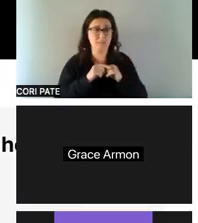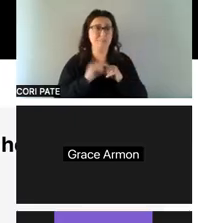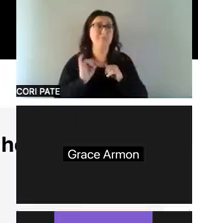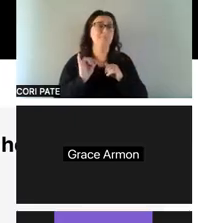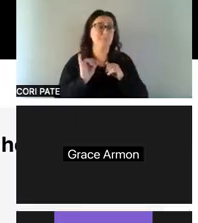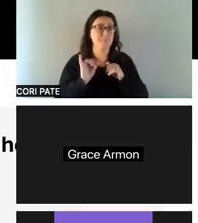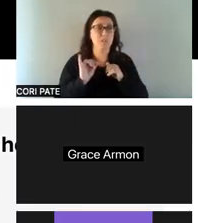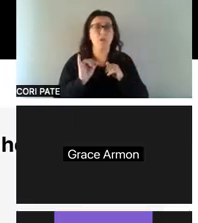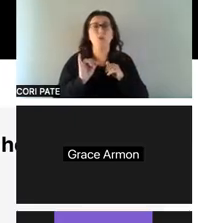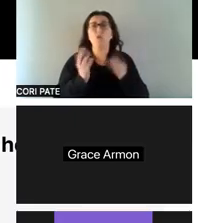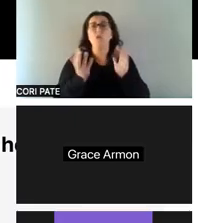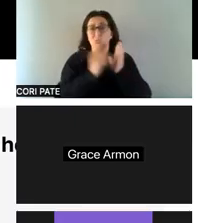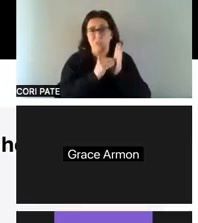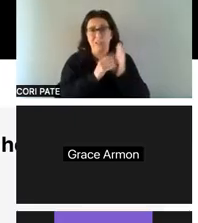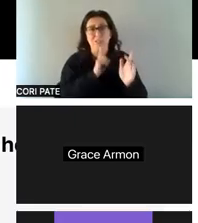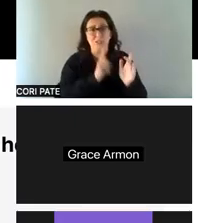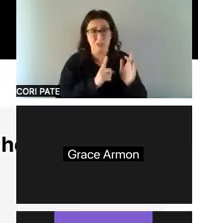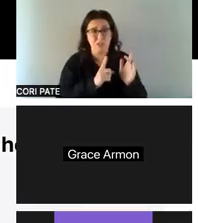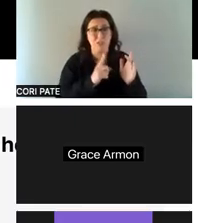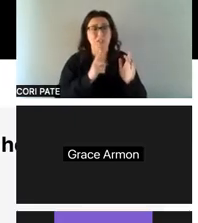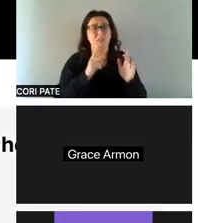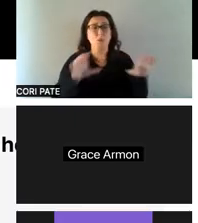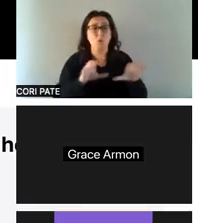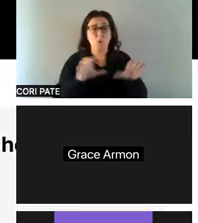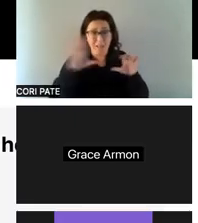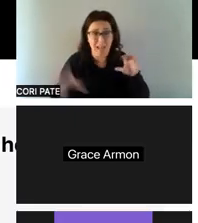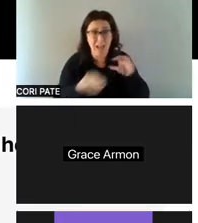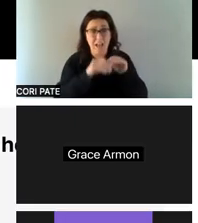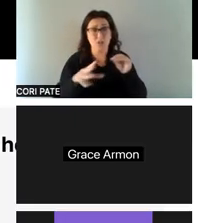to ensure that the situation is handled and letting them know the individual is safe.